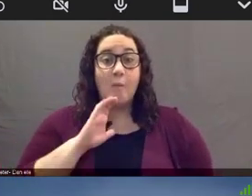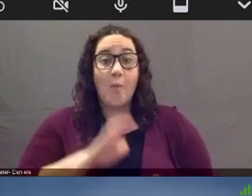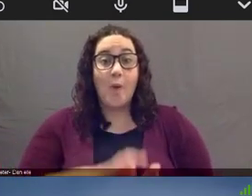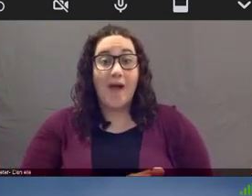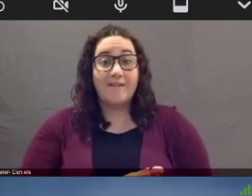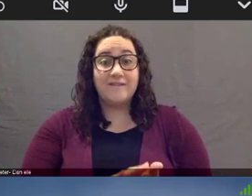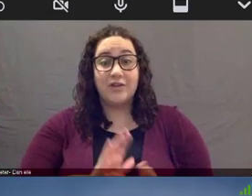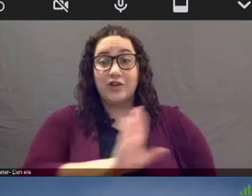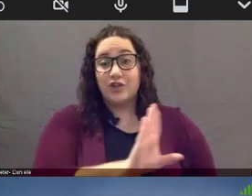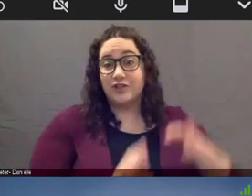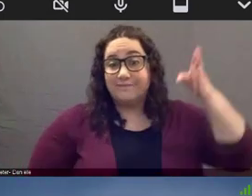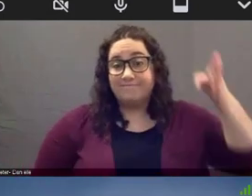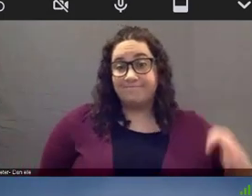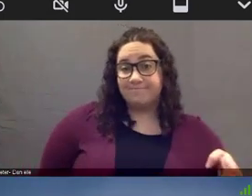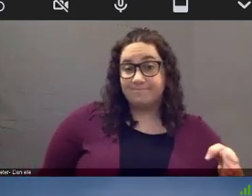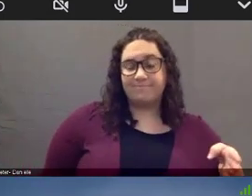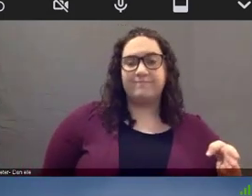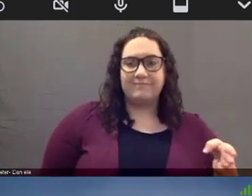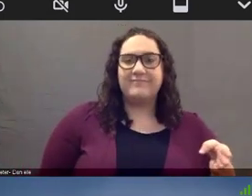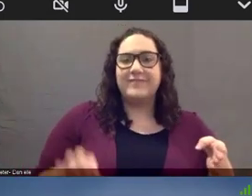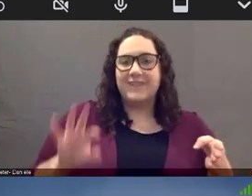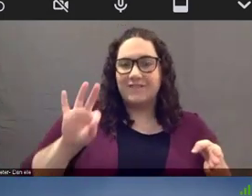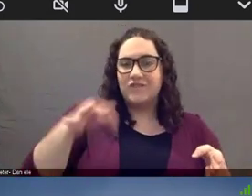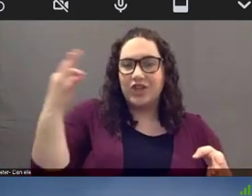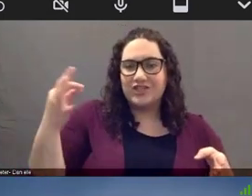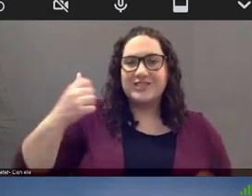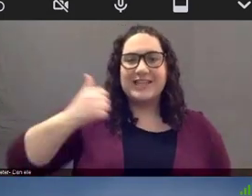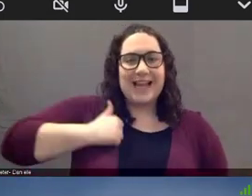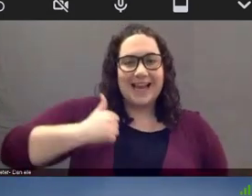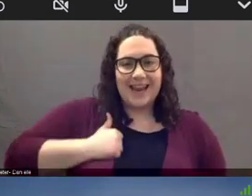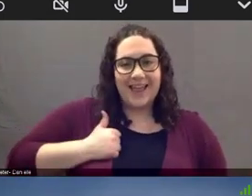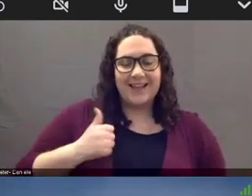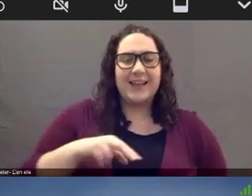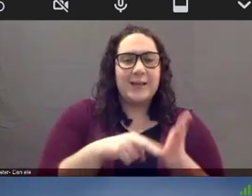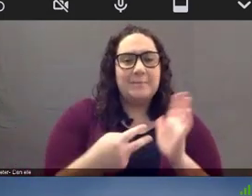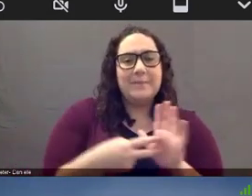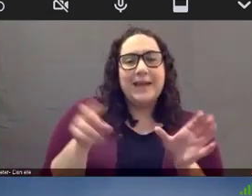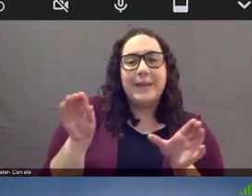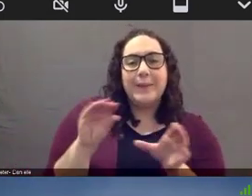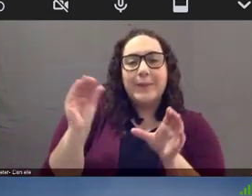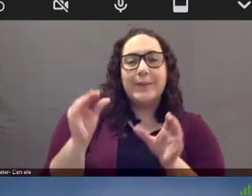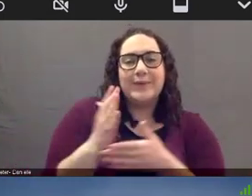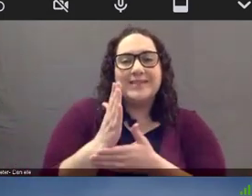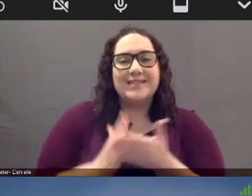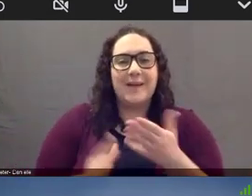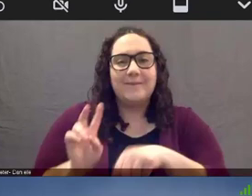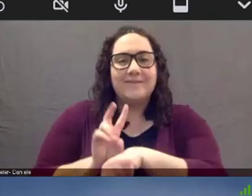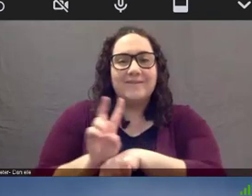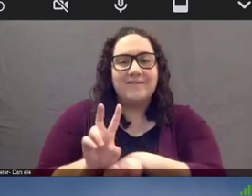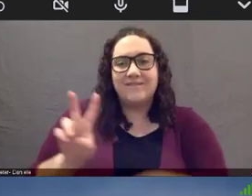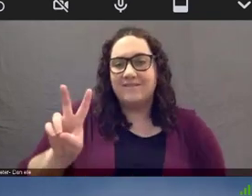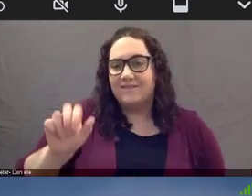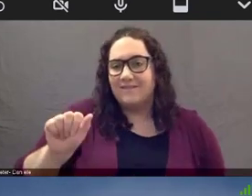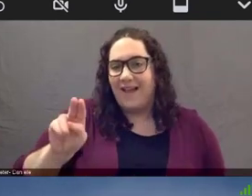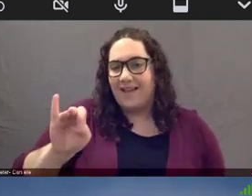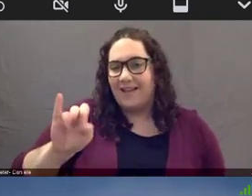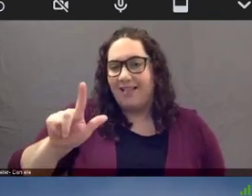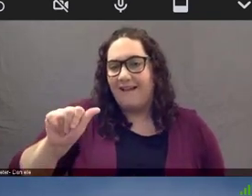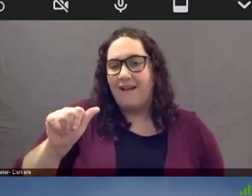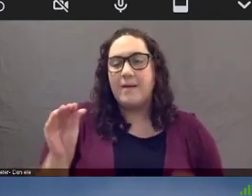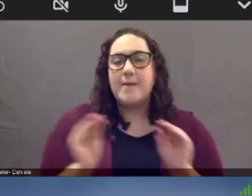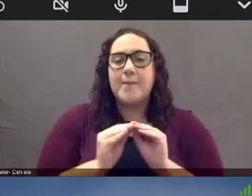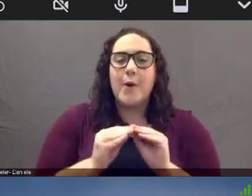they throw in a little bit of melted butter in there, and that makes them a little bit, it gives them a little bit of flavor, and it also makes them a little bit